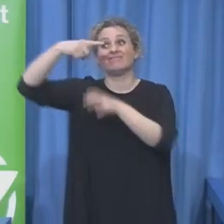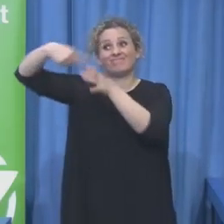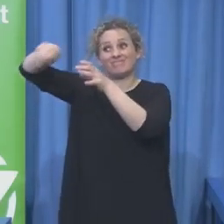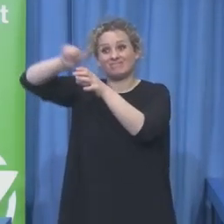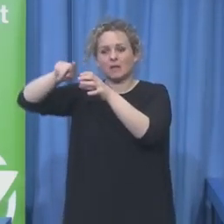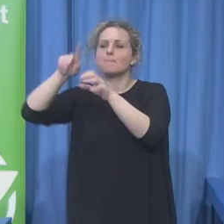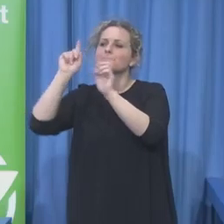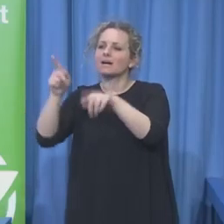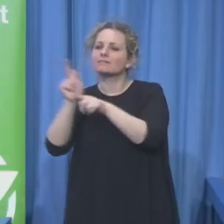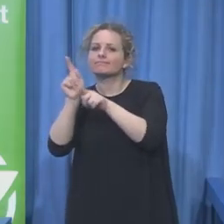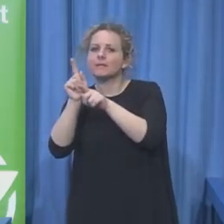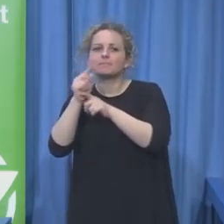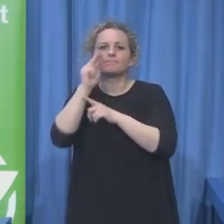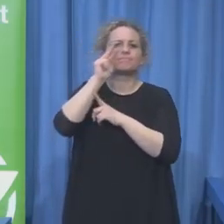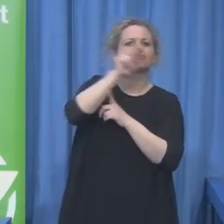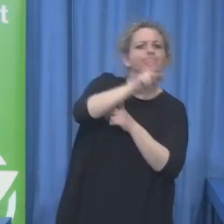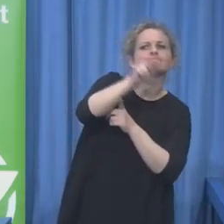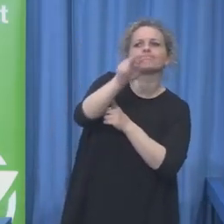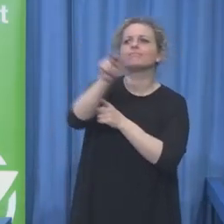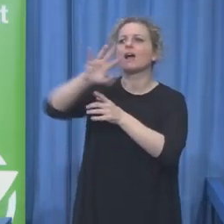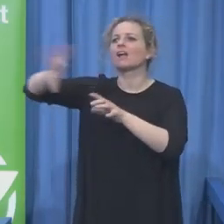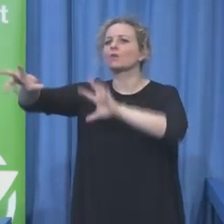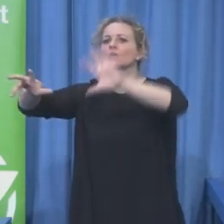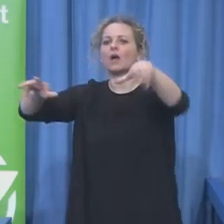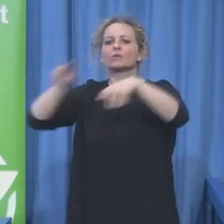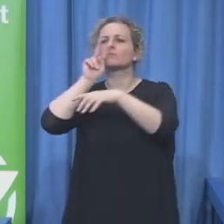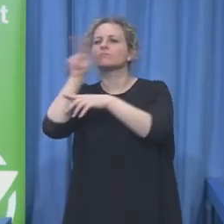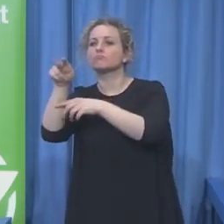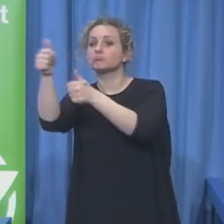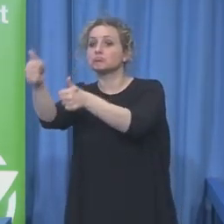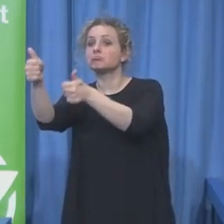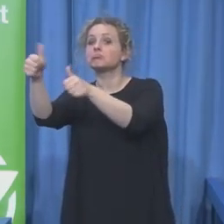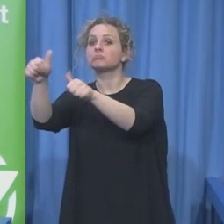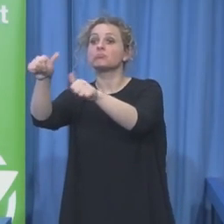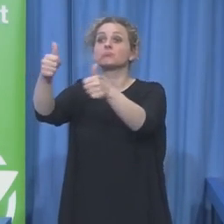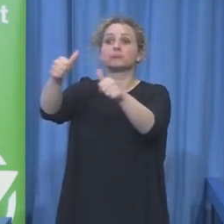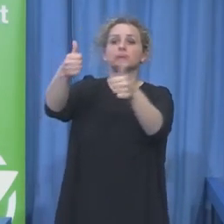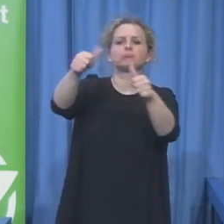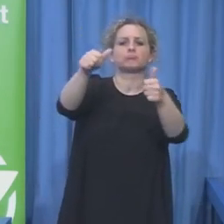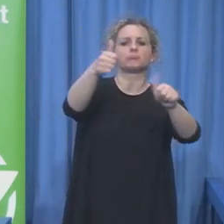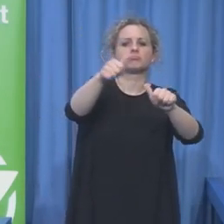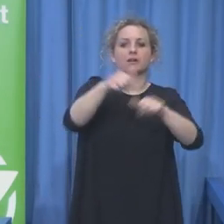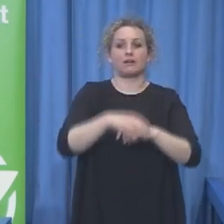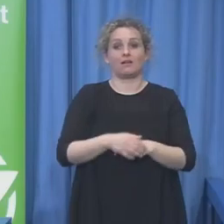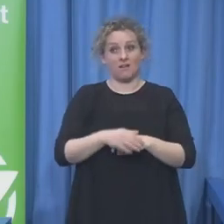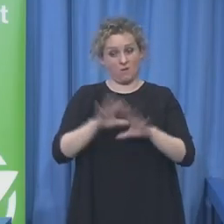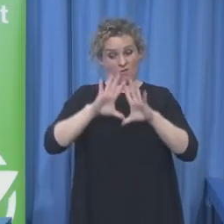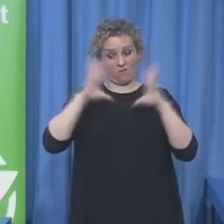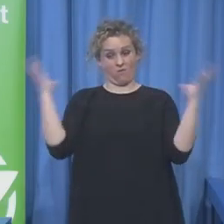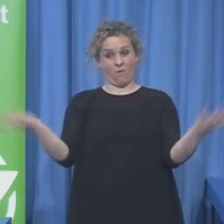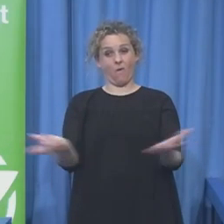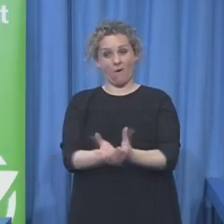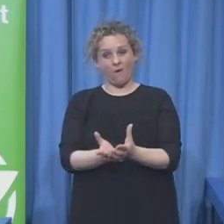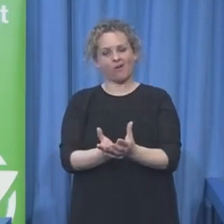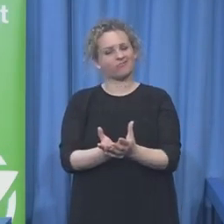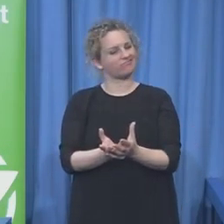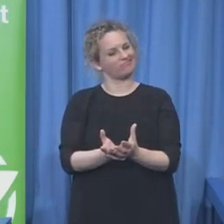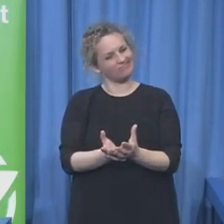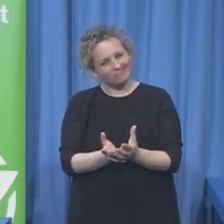level. And they have found out that in many, many parts of the world, either persons with